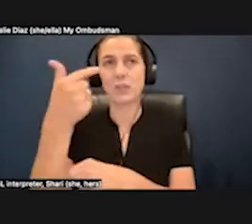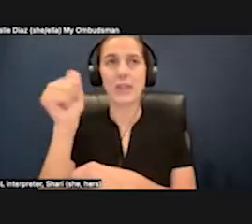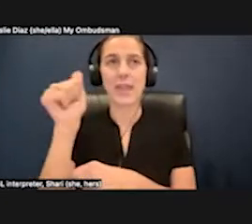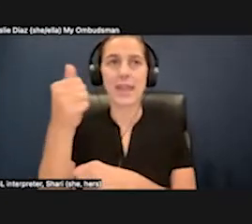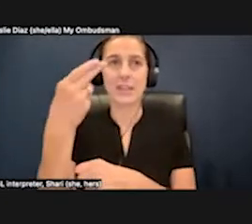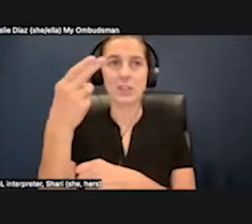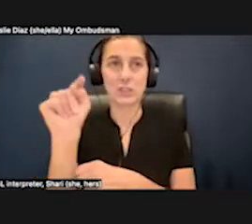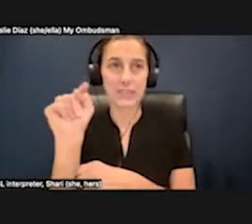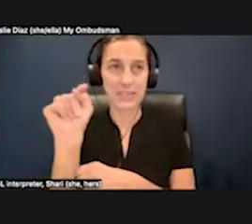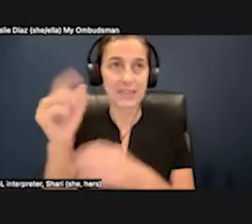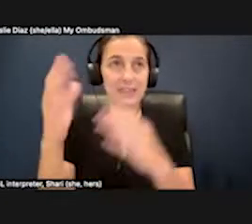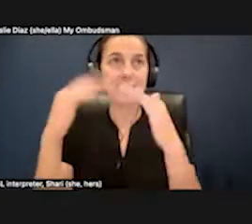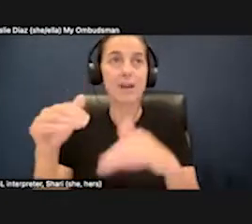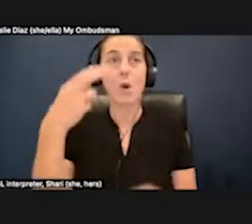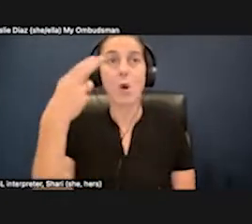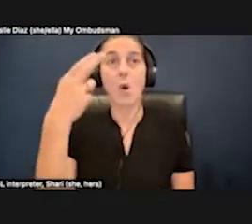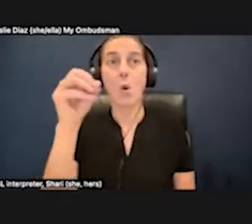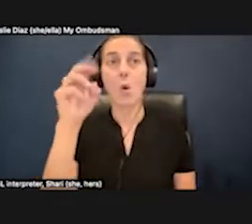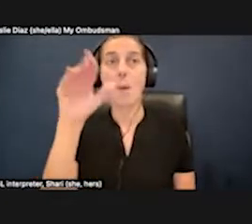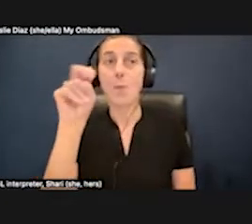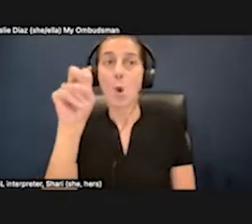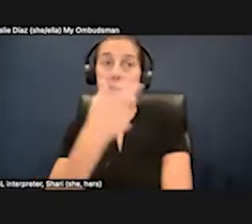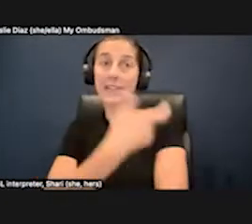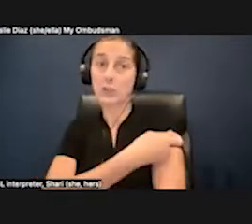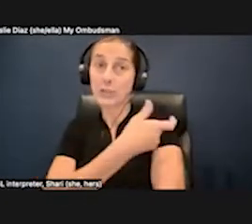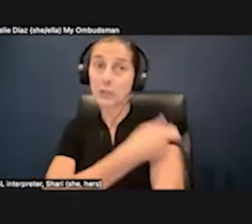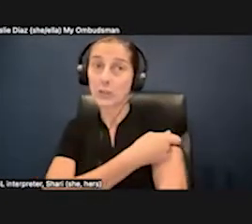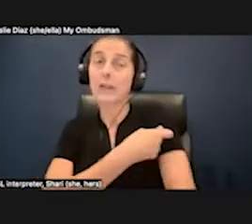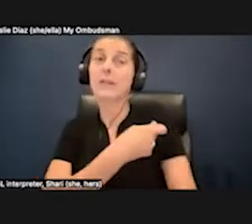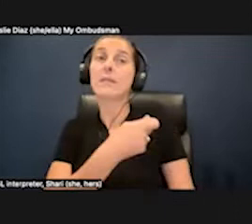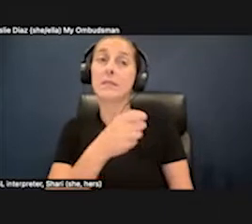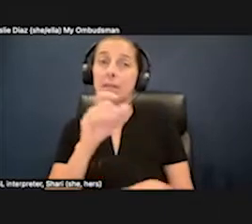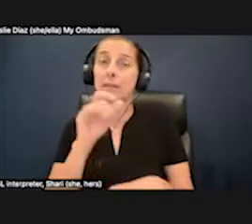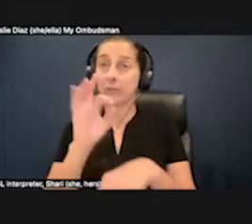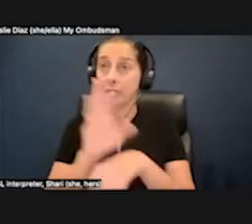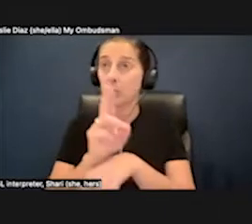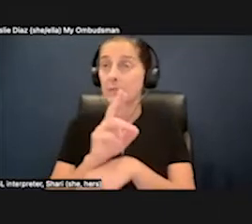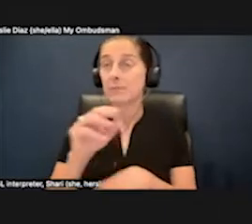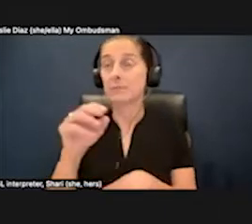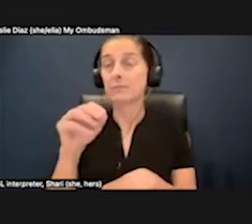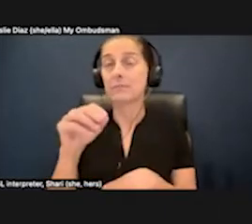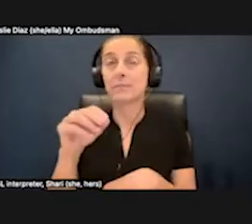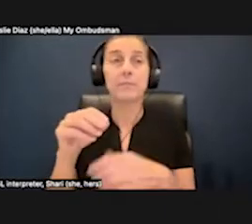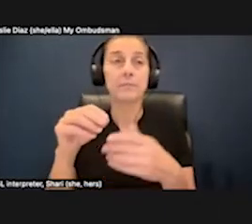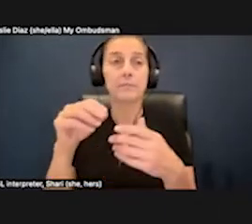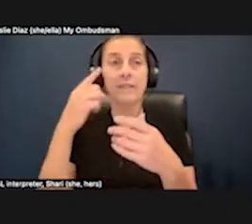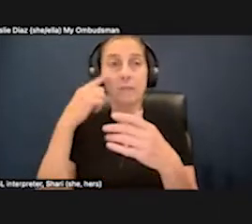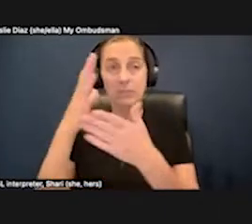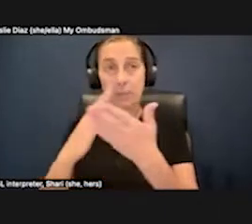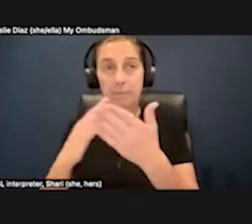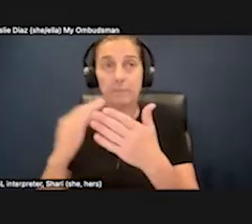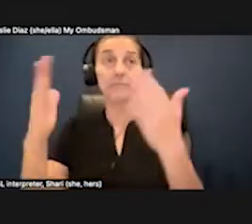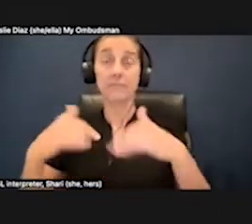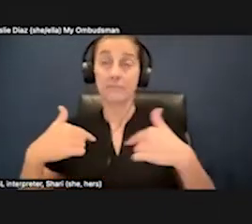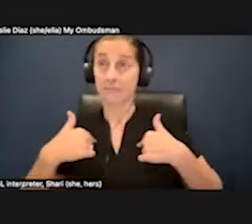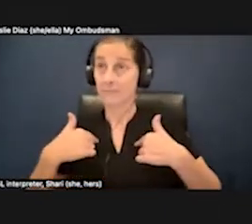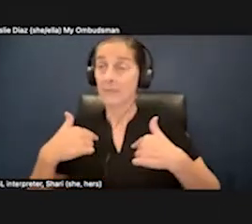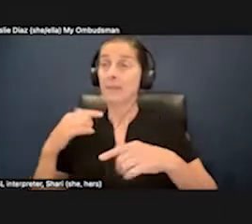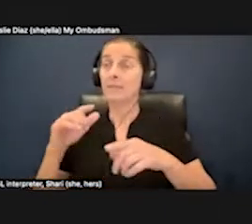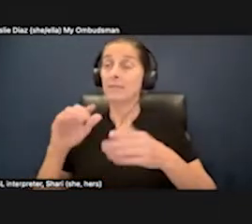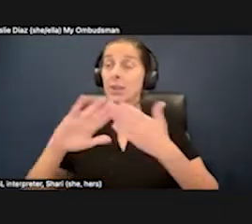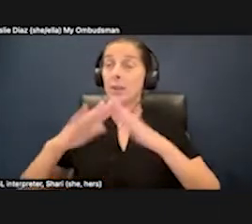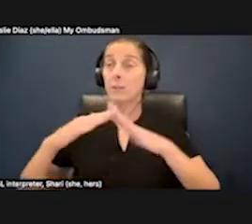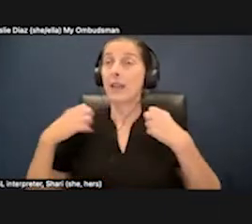receiving gender-affirming hormone therapy and are using injectable hormones. I also, as a community health worker, work on a lot of